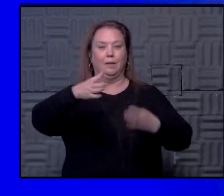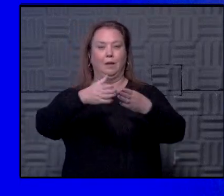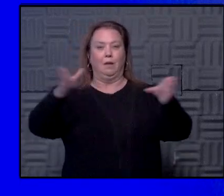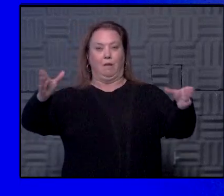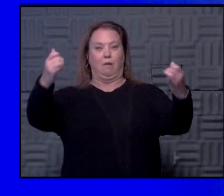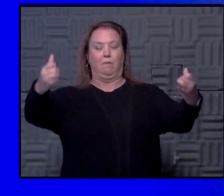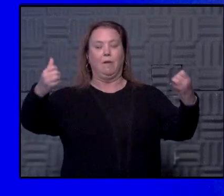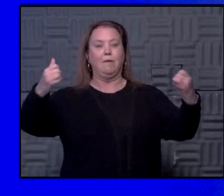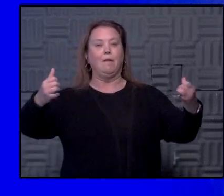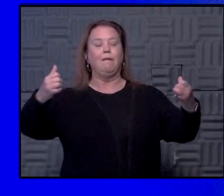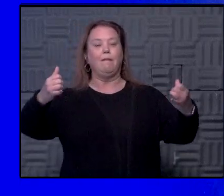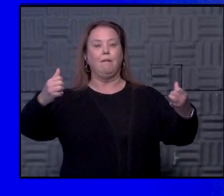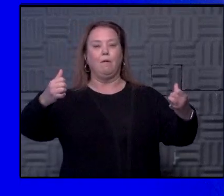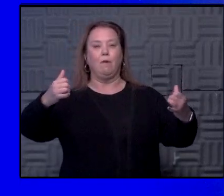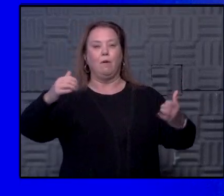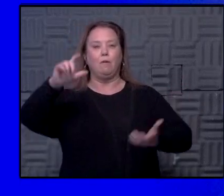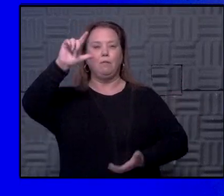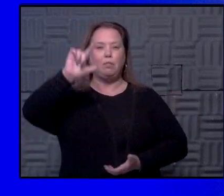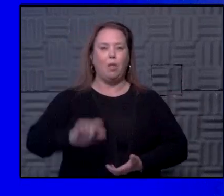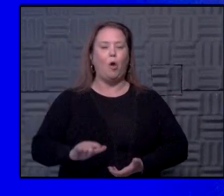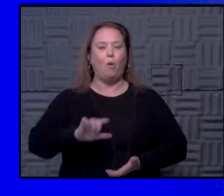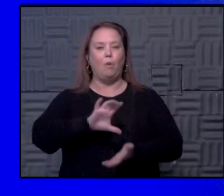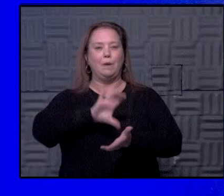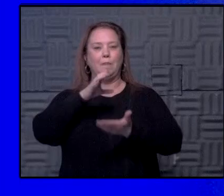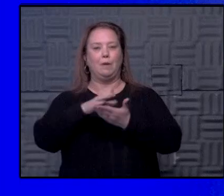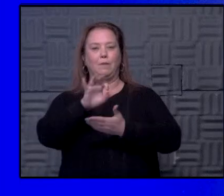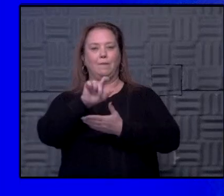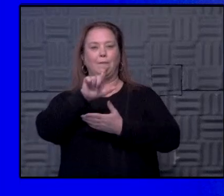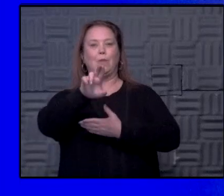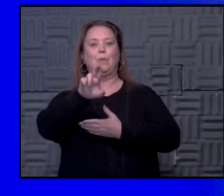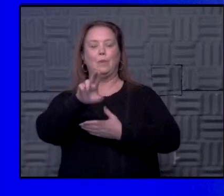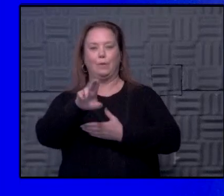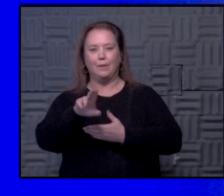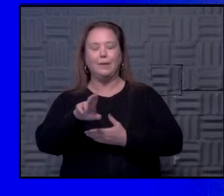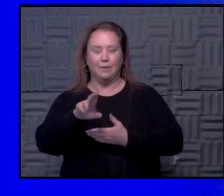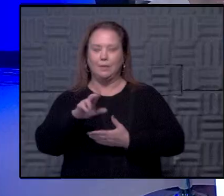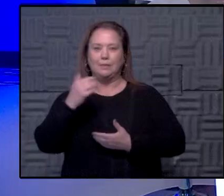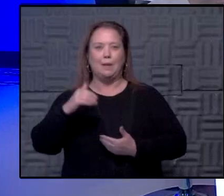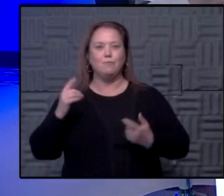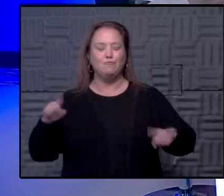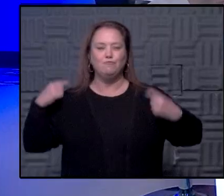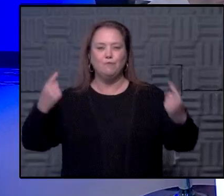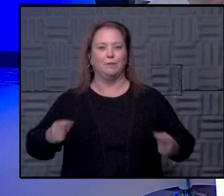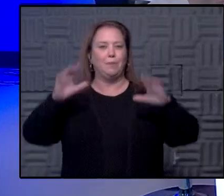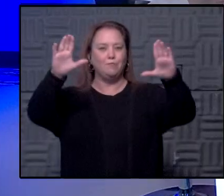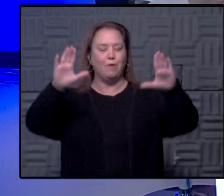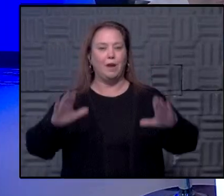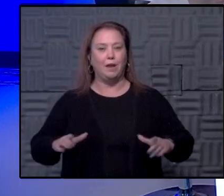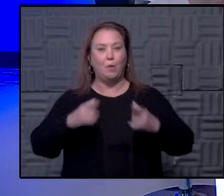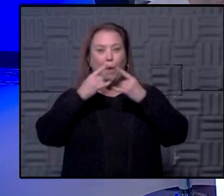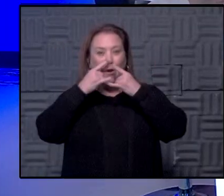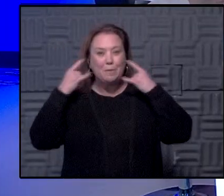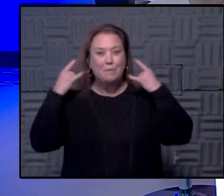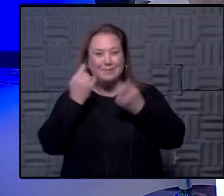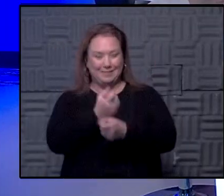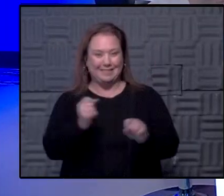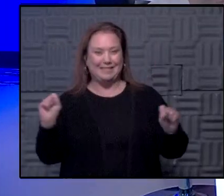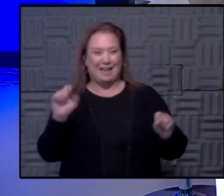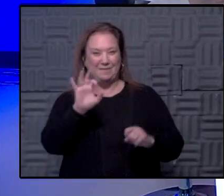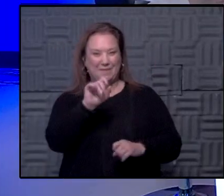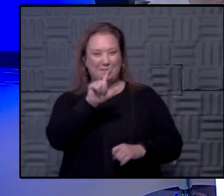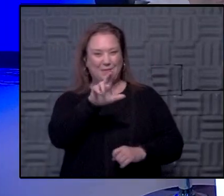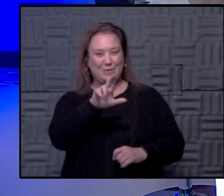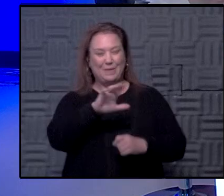overall right now, there is an extremely low amount of influenza activity. Yeah, it's been great so far. We hope it continues that way. Wear your mask, you stay safe from